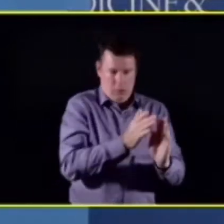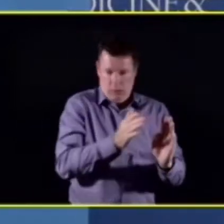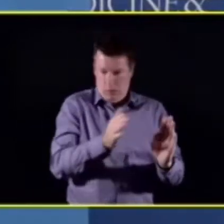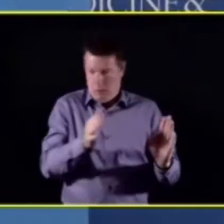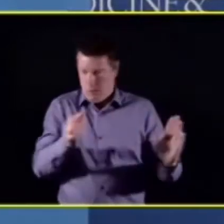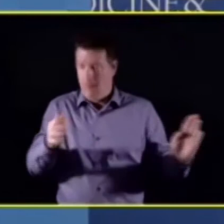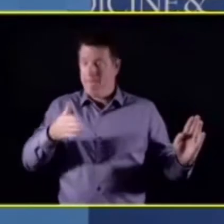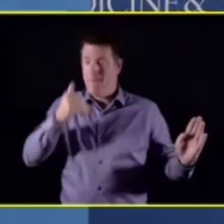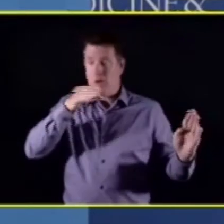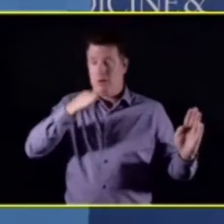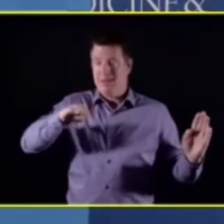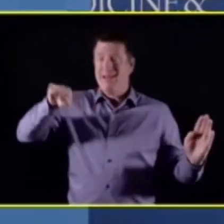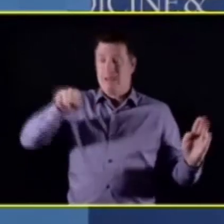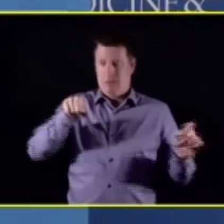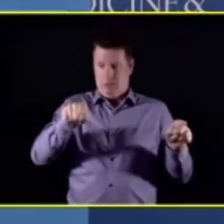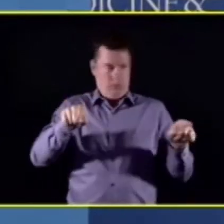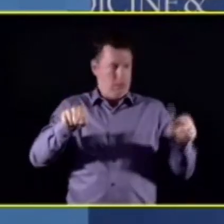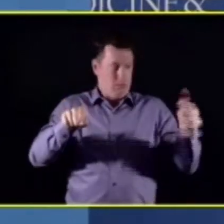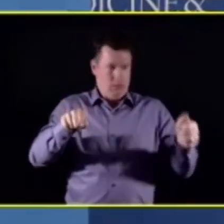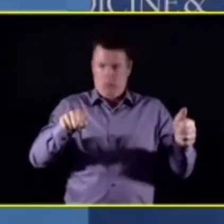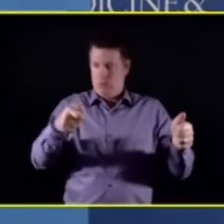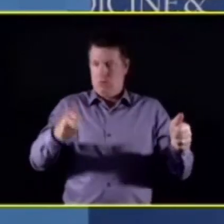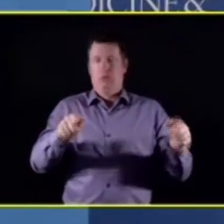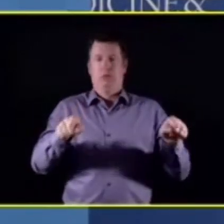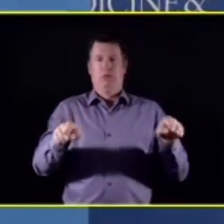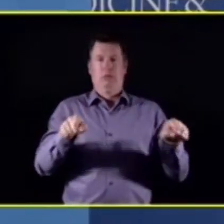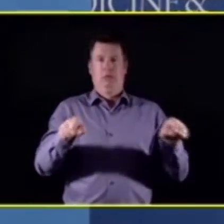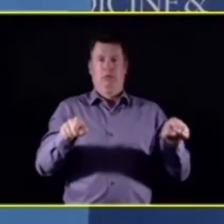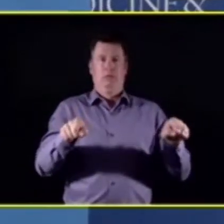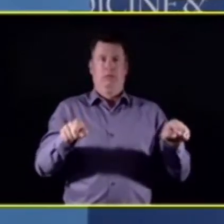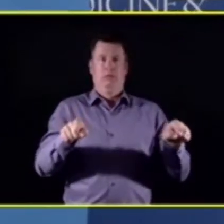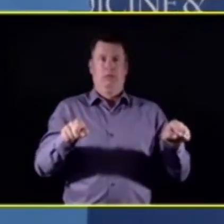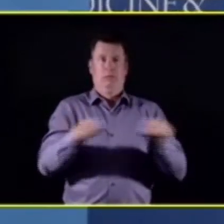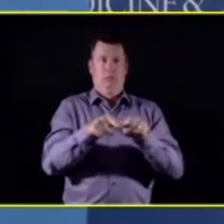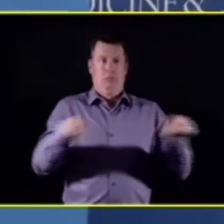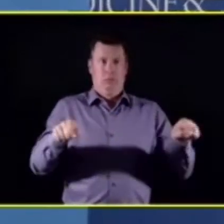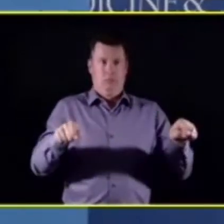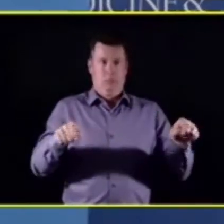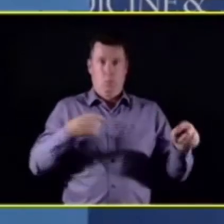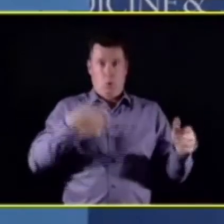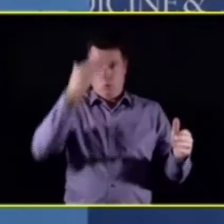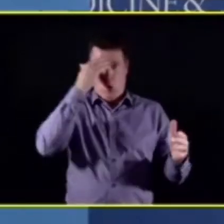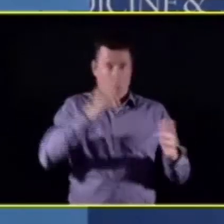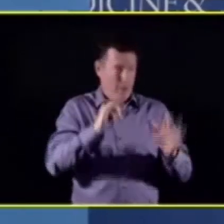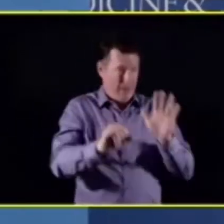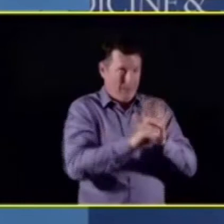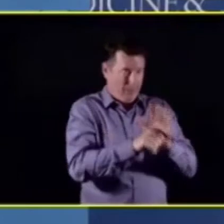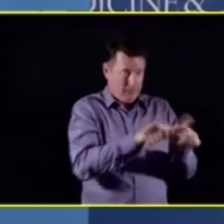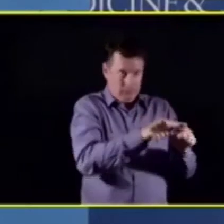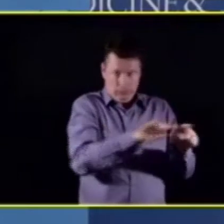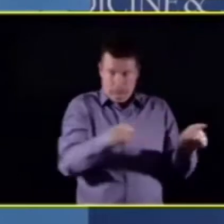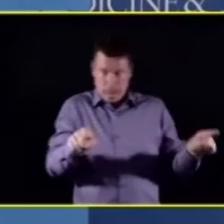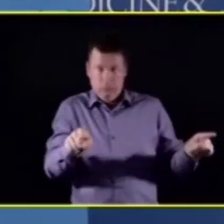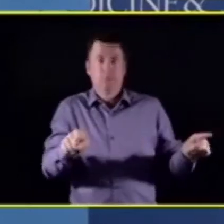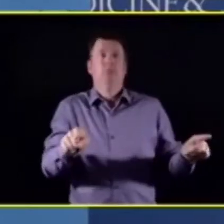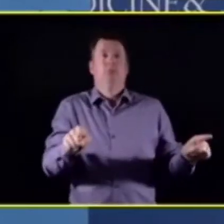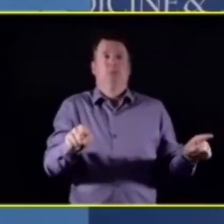long to that severity takes a lot out of a person. So it takes time to get it back, but patients can